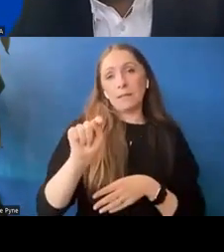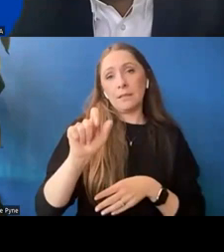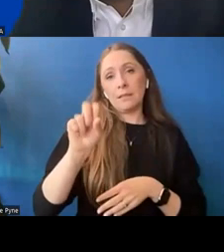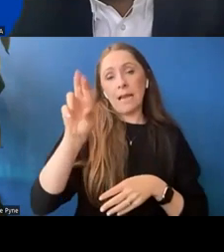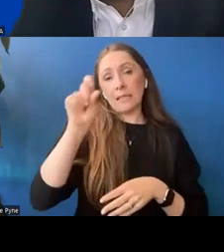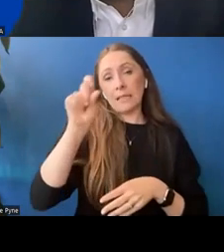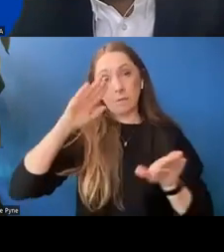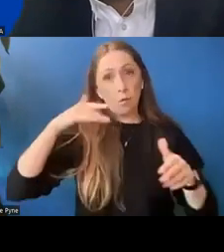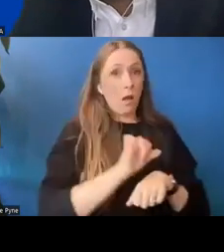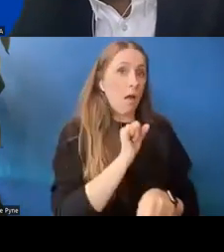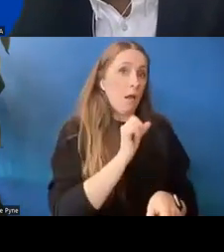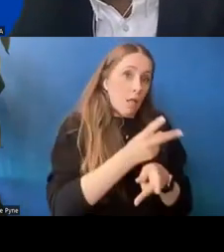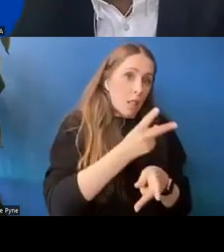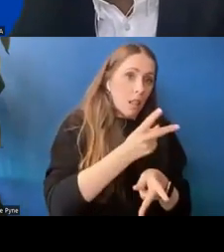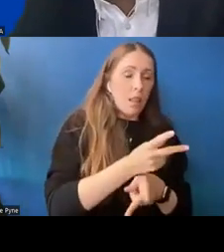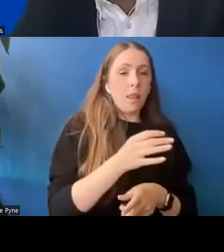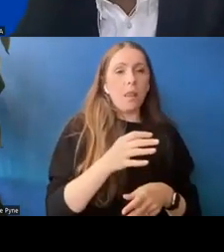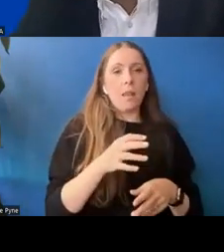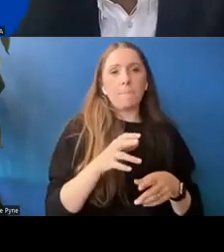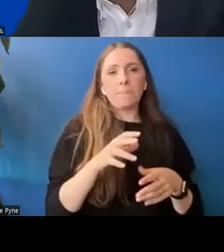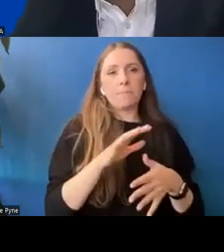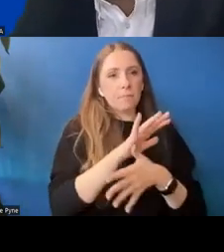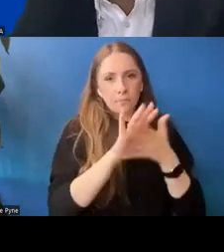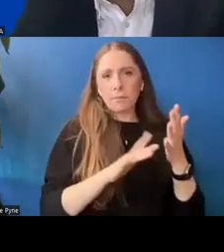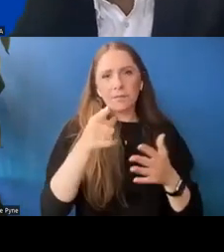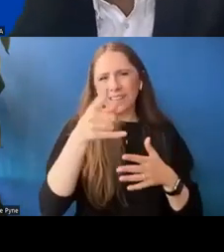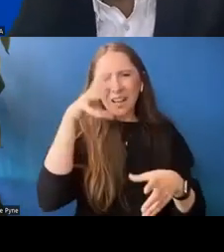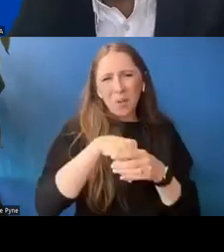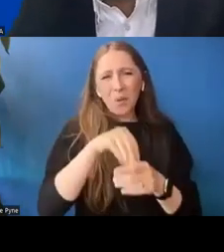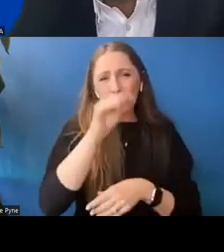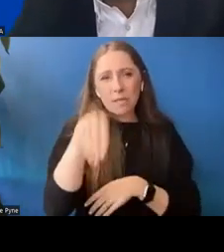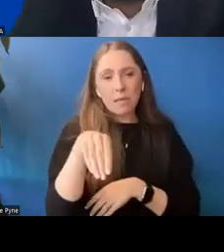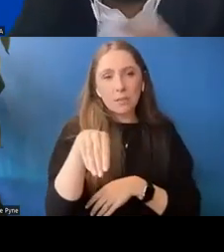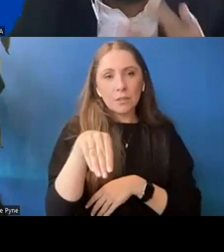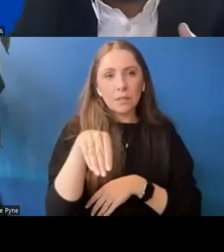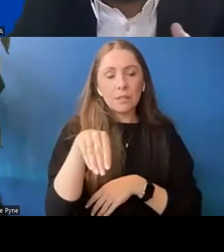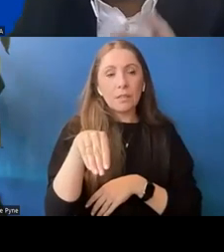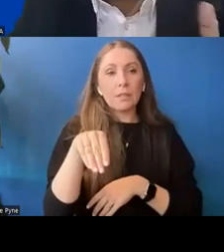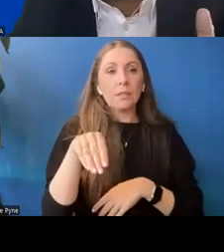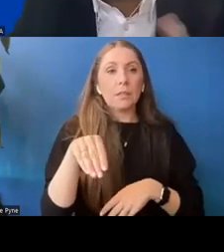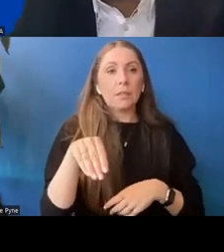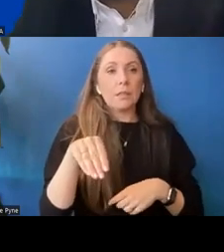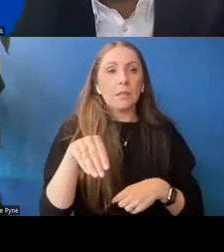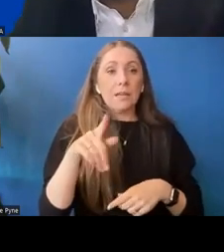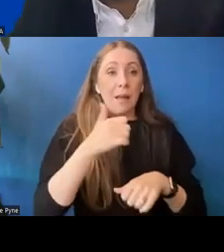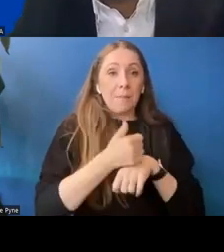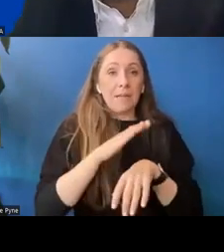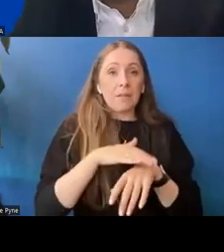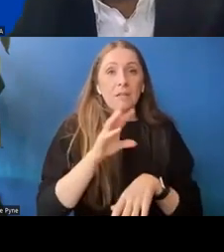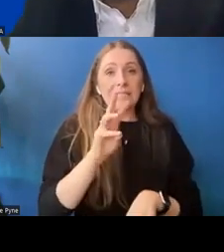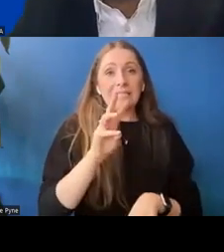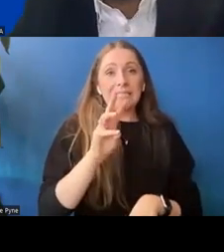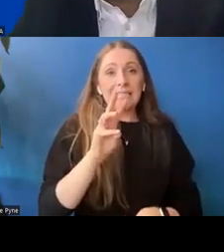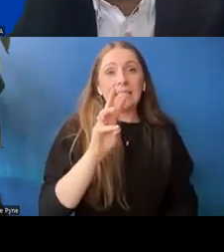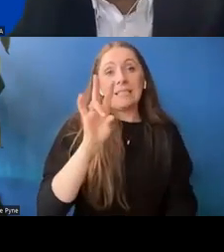caregiving. So folks looked at either one of these, they're included in this percentage here. And so we only have 2 years of data. So the baseline is 67.7%